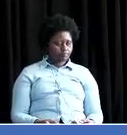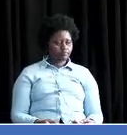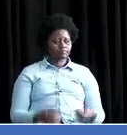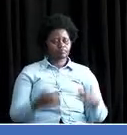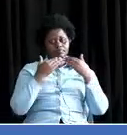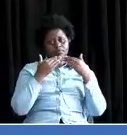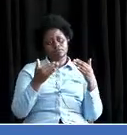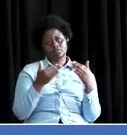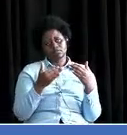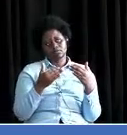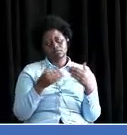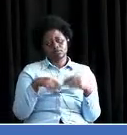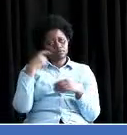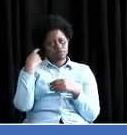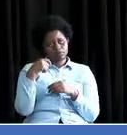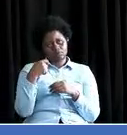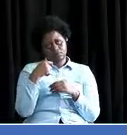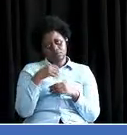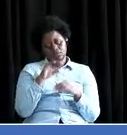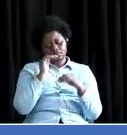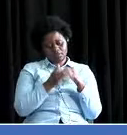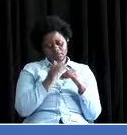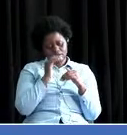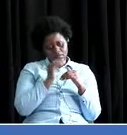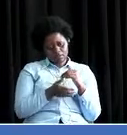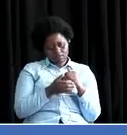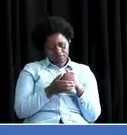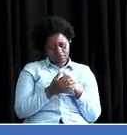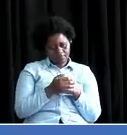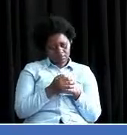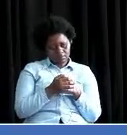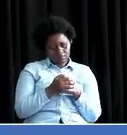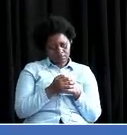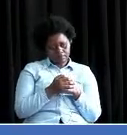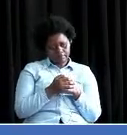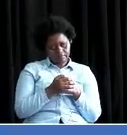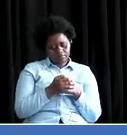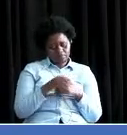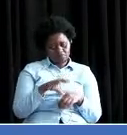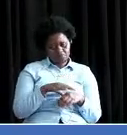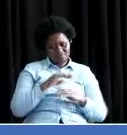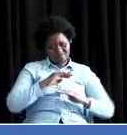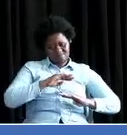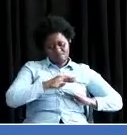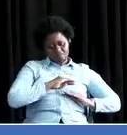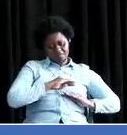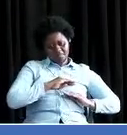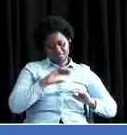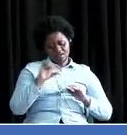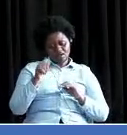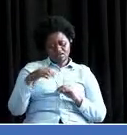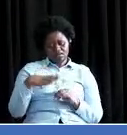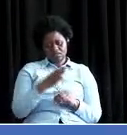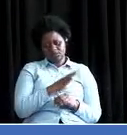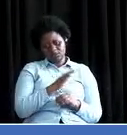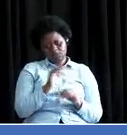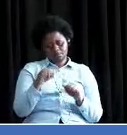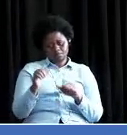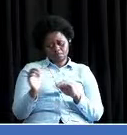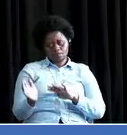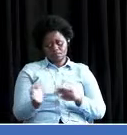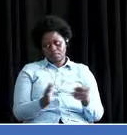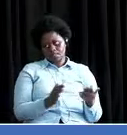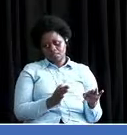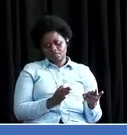No, thanks very much, Mr. Speaker. I'm covered by the other councillors. Thank you. Councillor Reti.